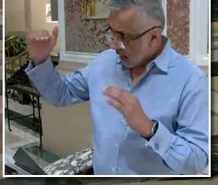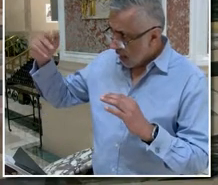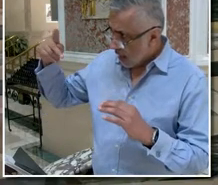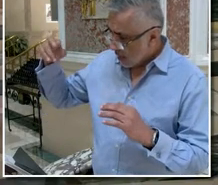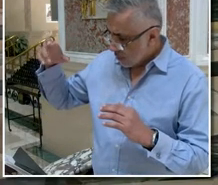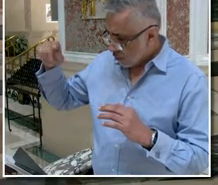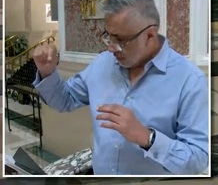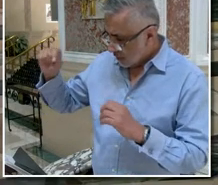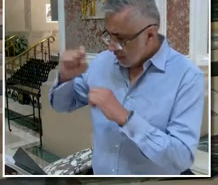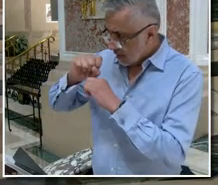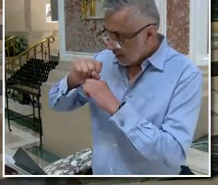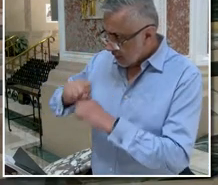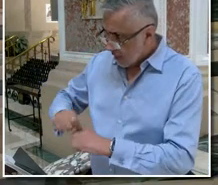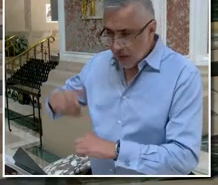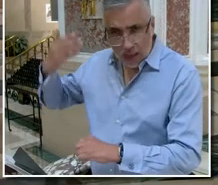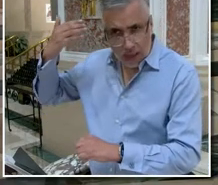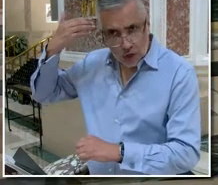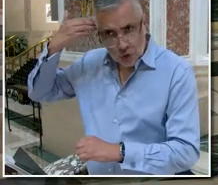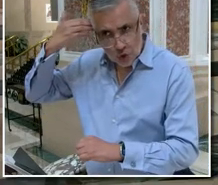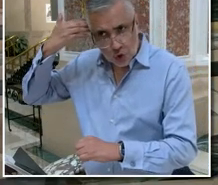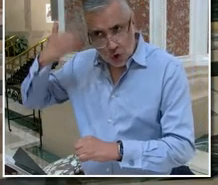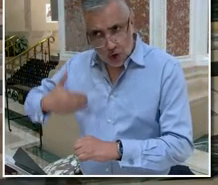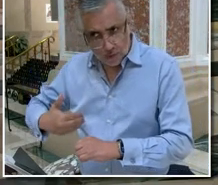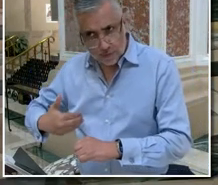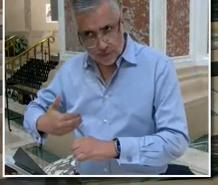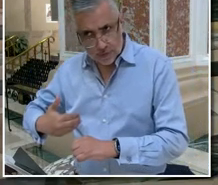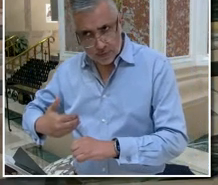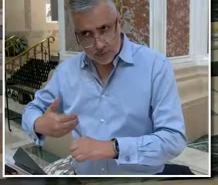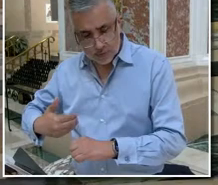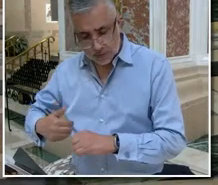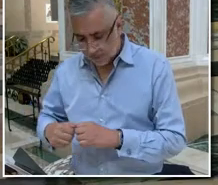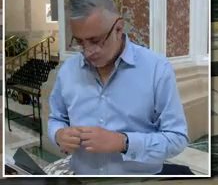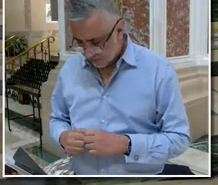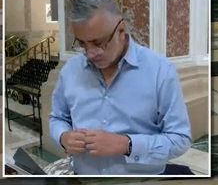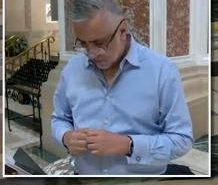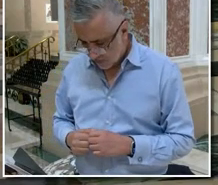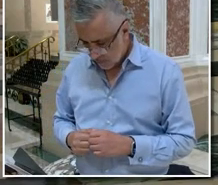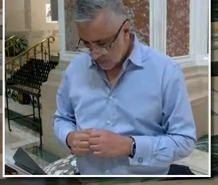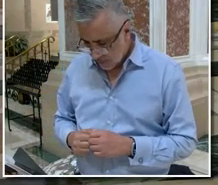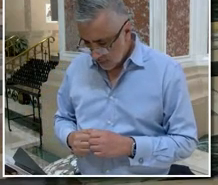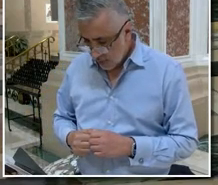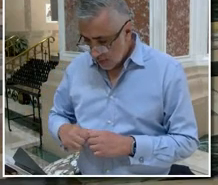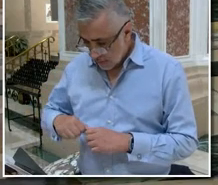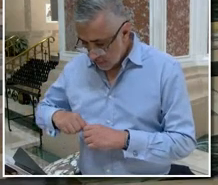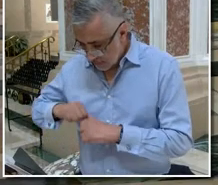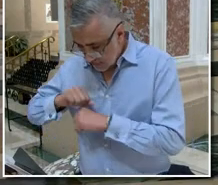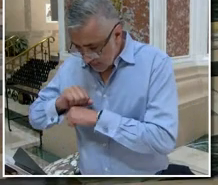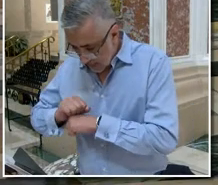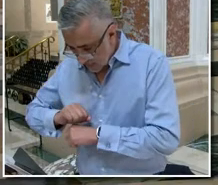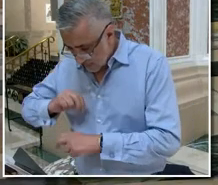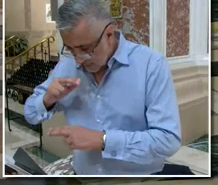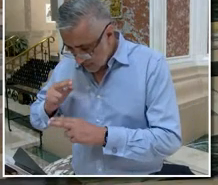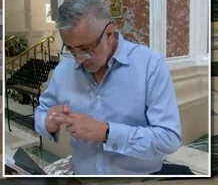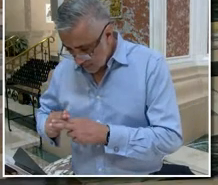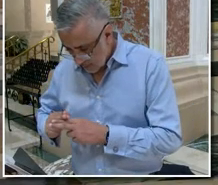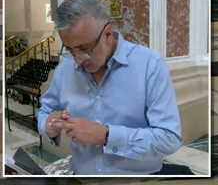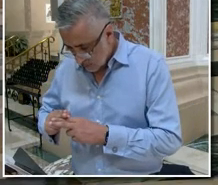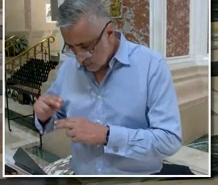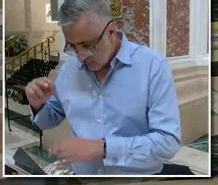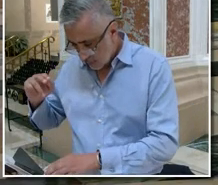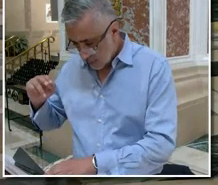slave and cut off his right ear. The slave's name was